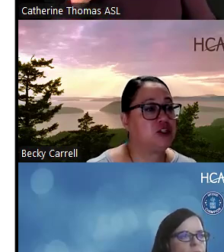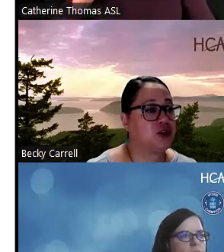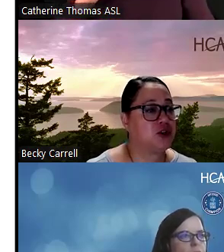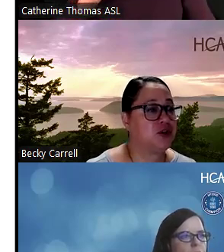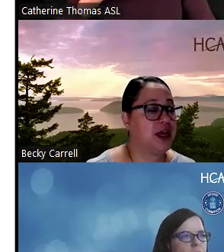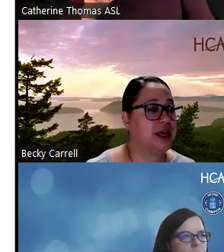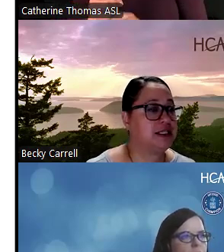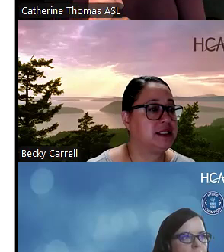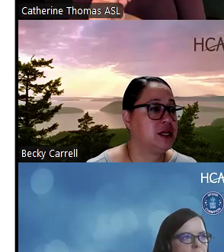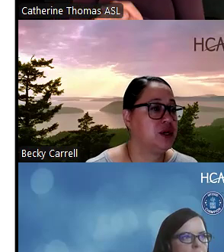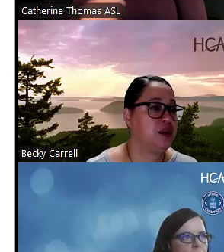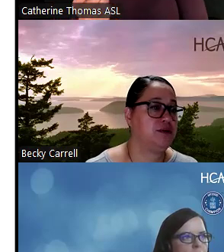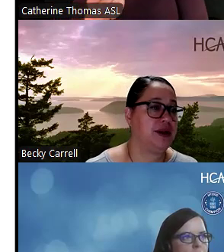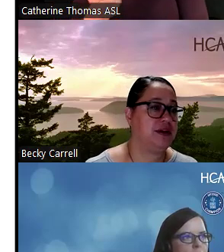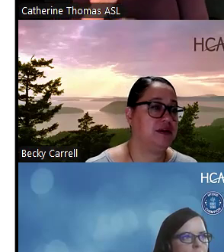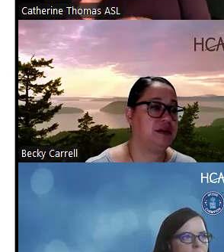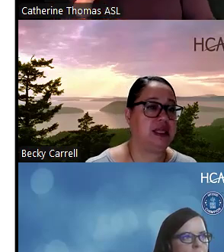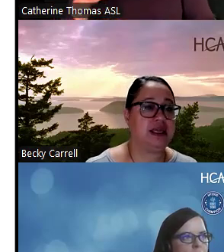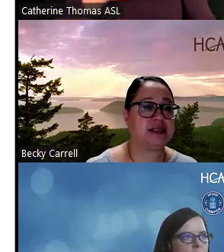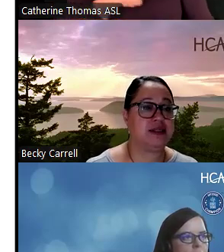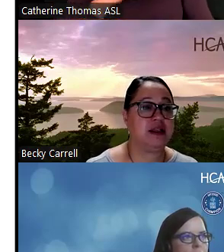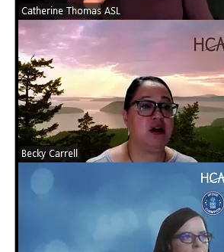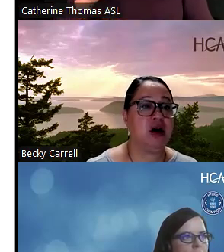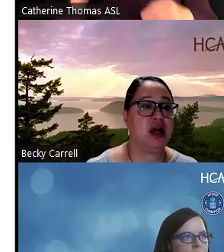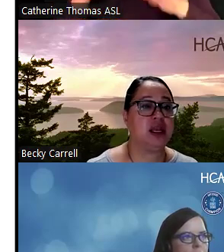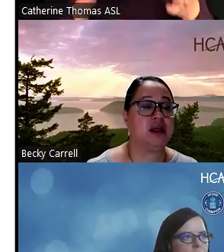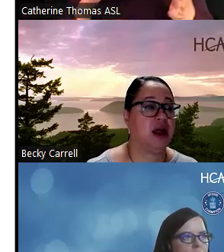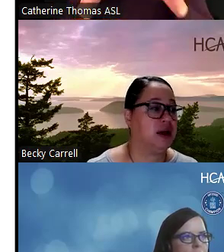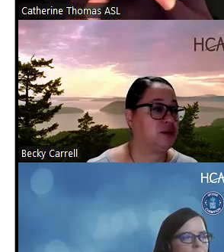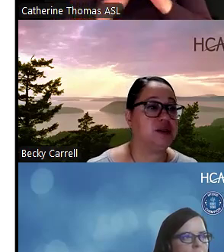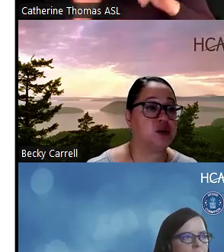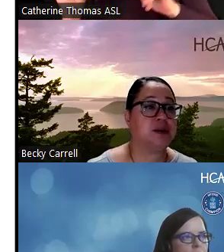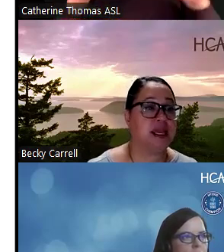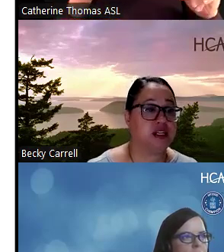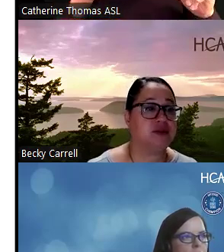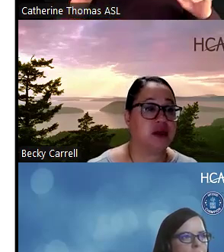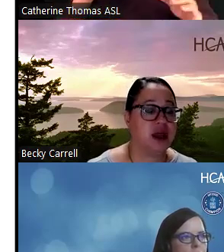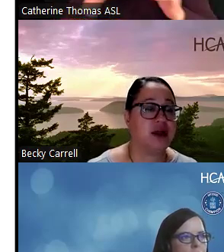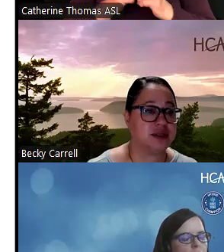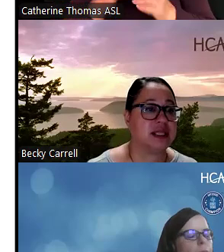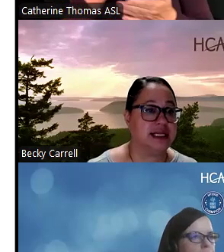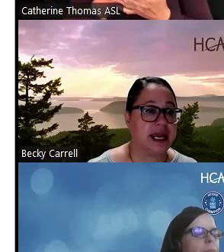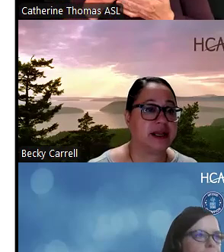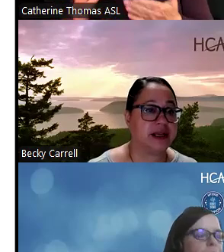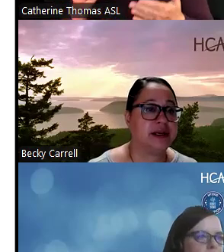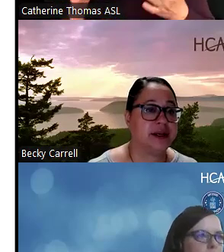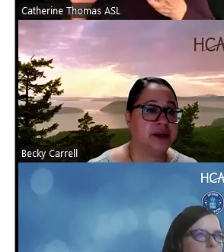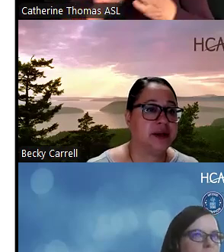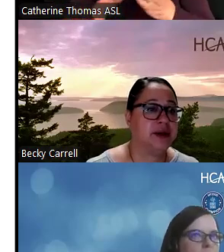We'll make sure that we provide the links, I think, on the resource page of the slide